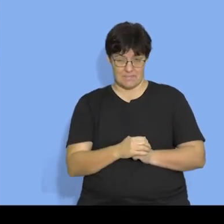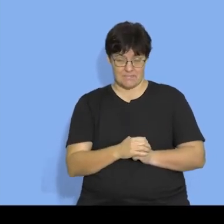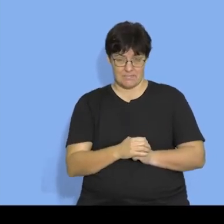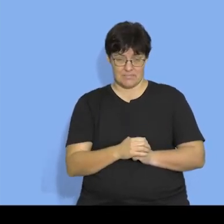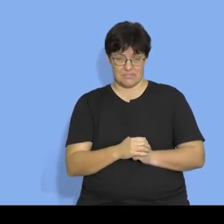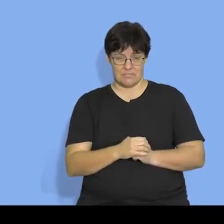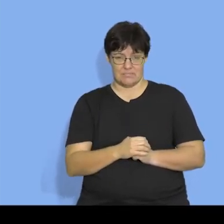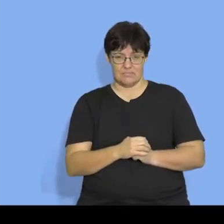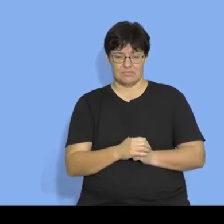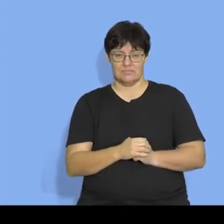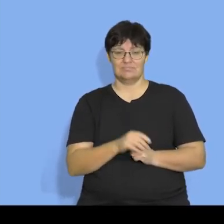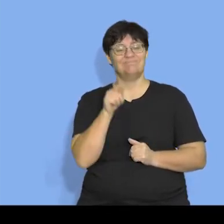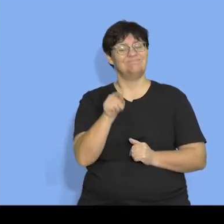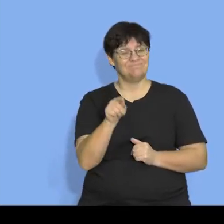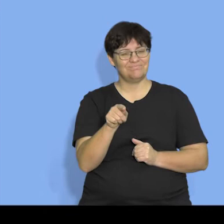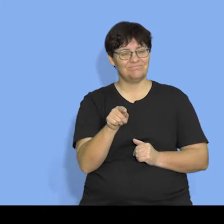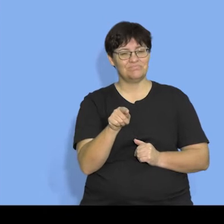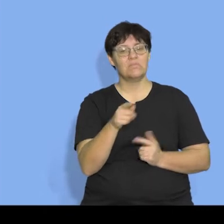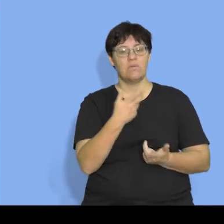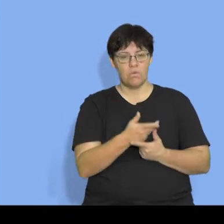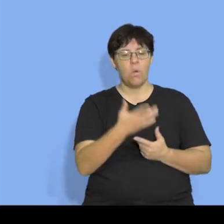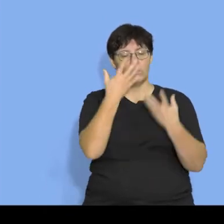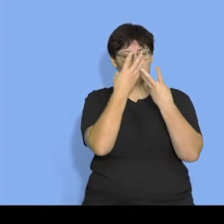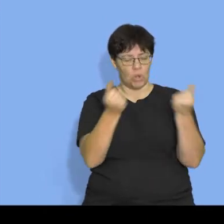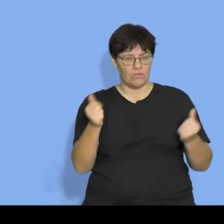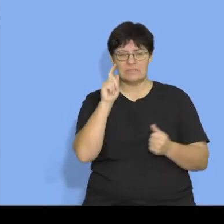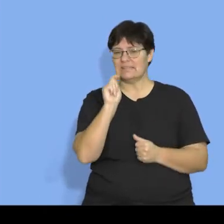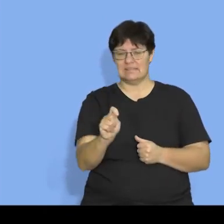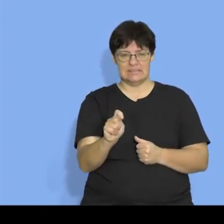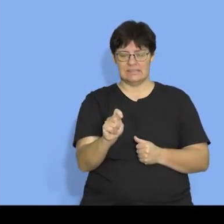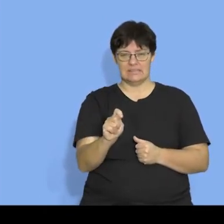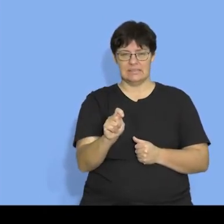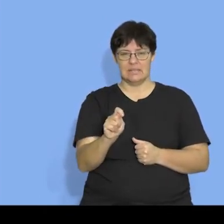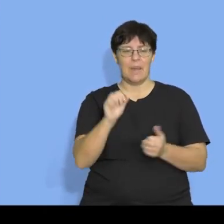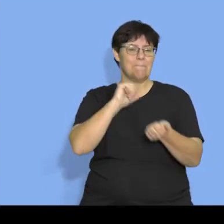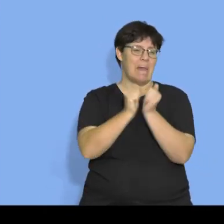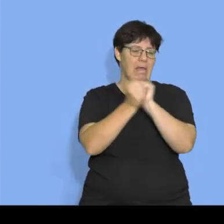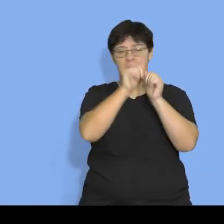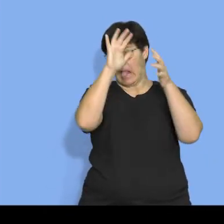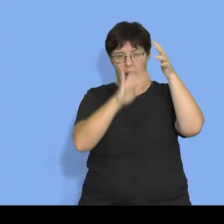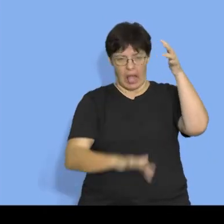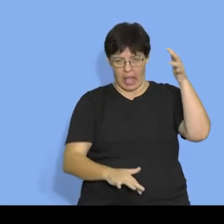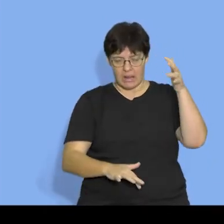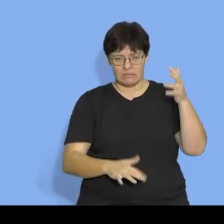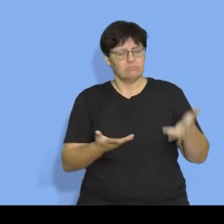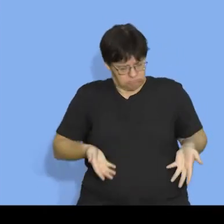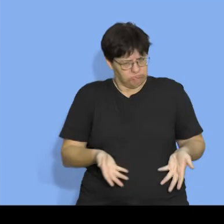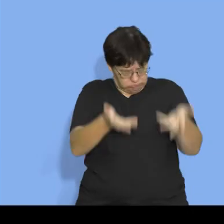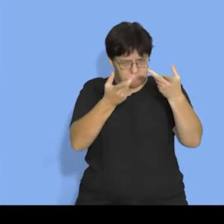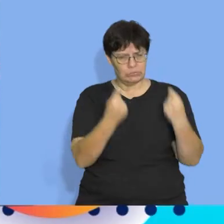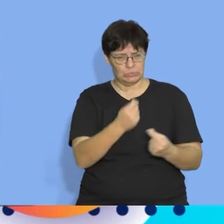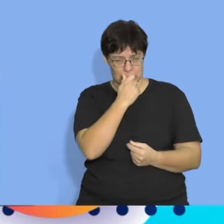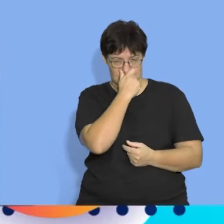time. At this point, if you can solve for t without doing all the maths, go ahead,